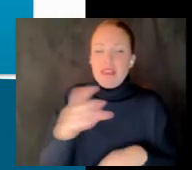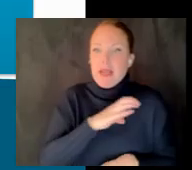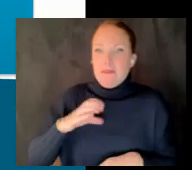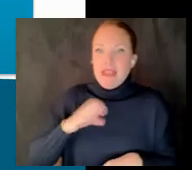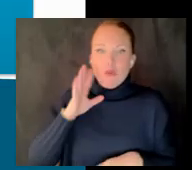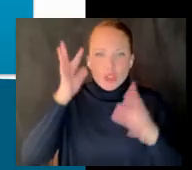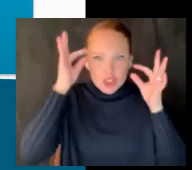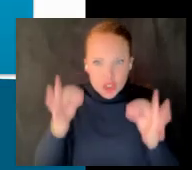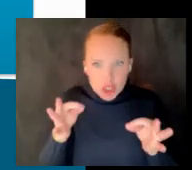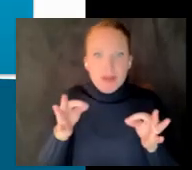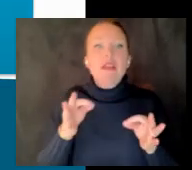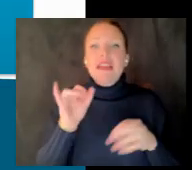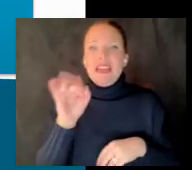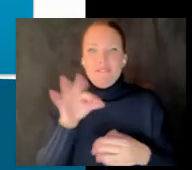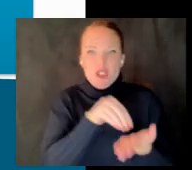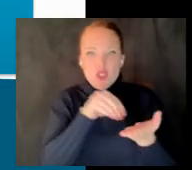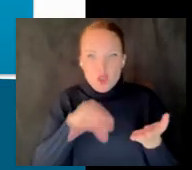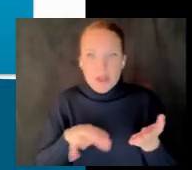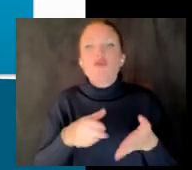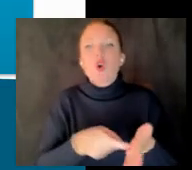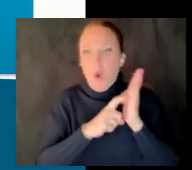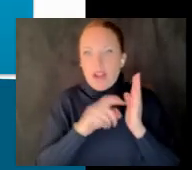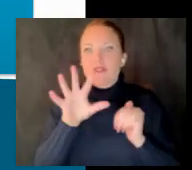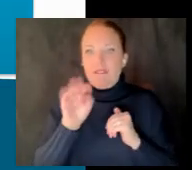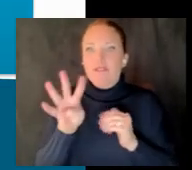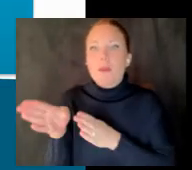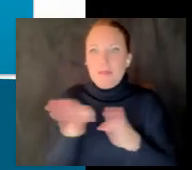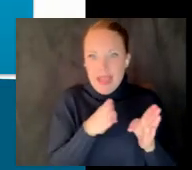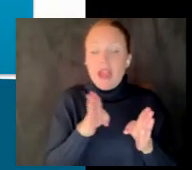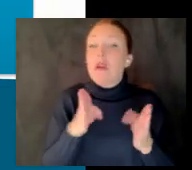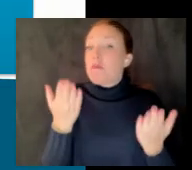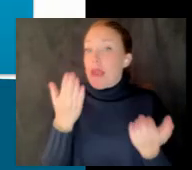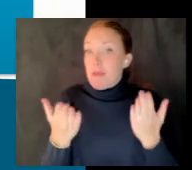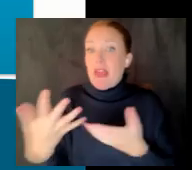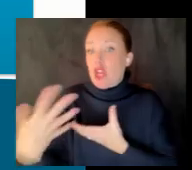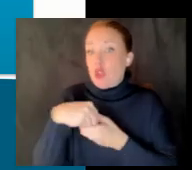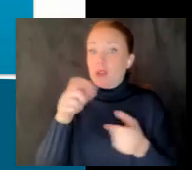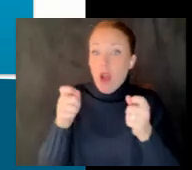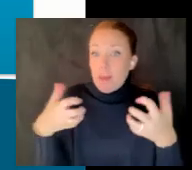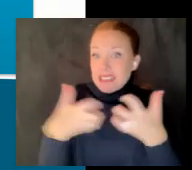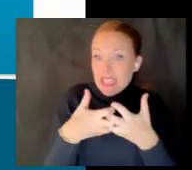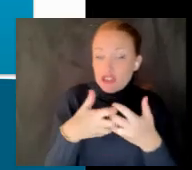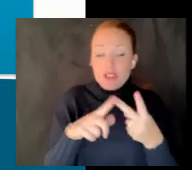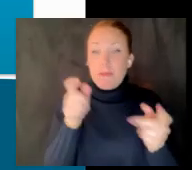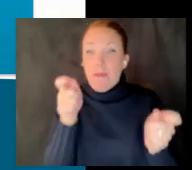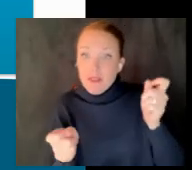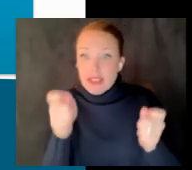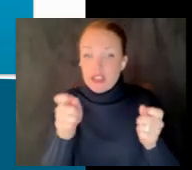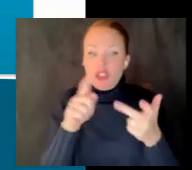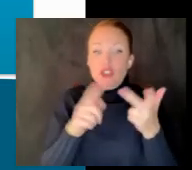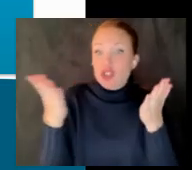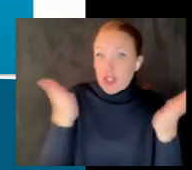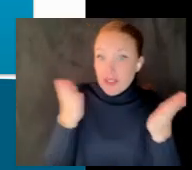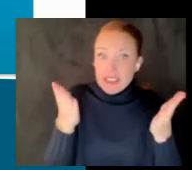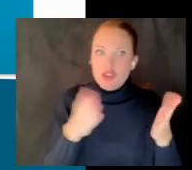determine if the student requires the 504 plan that includes accommodations, modifications, and/or services in order to have